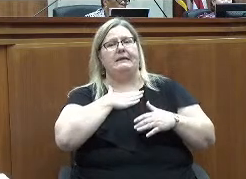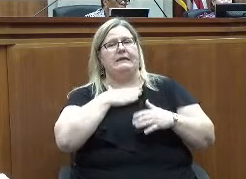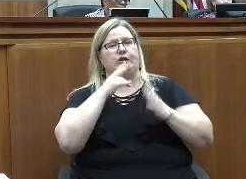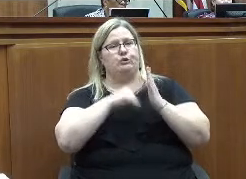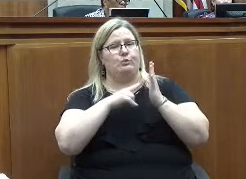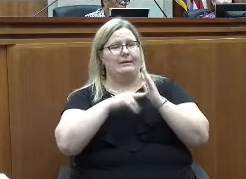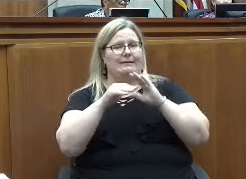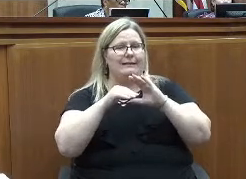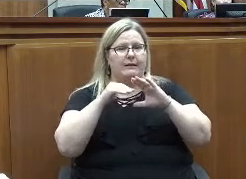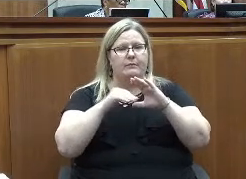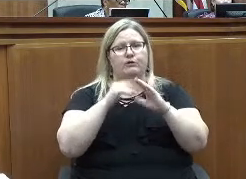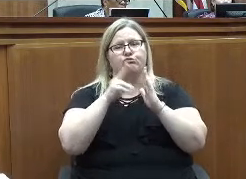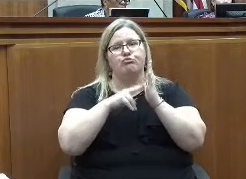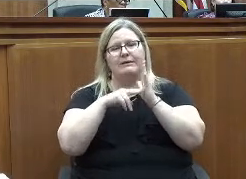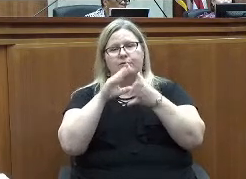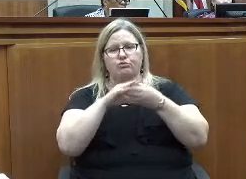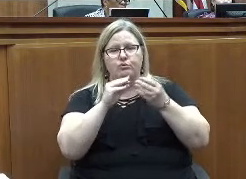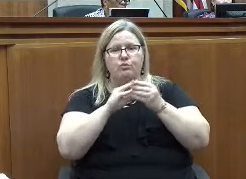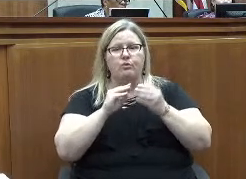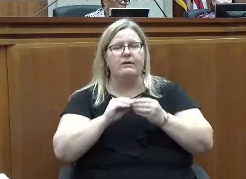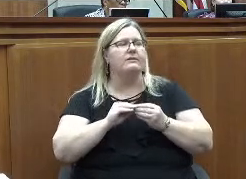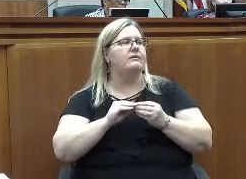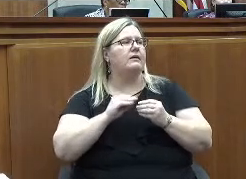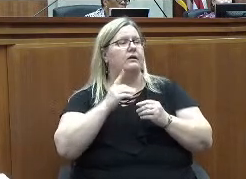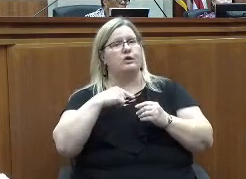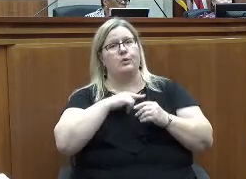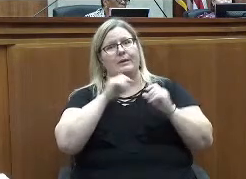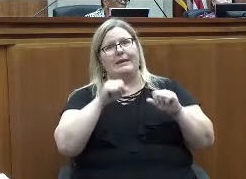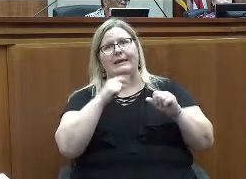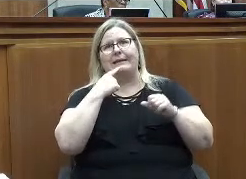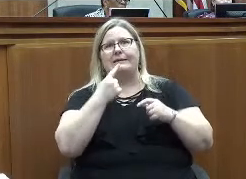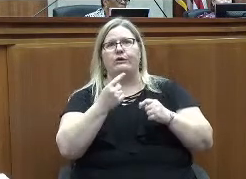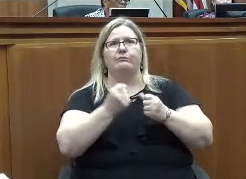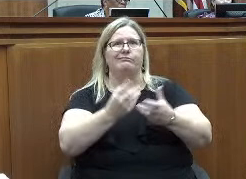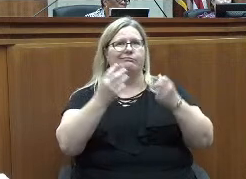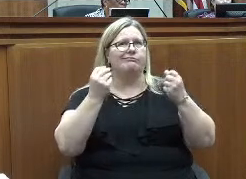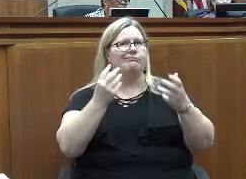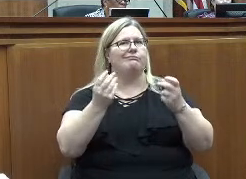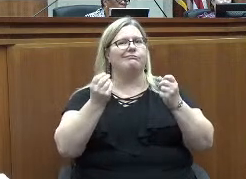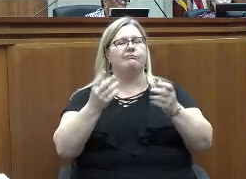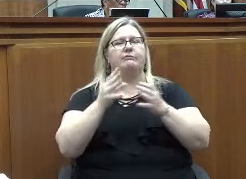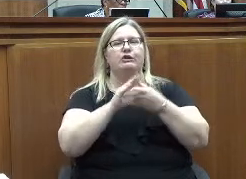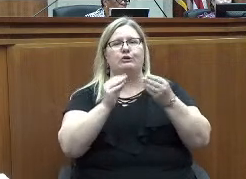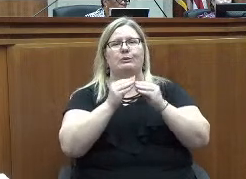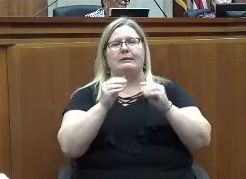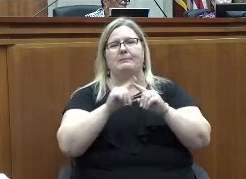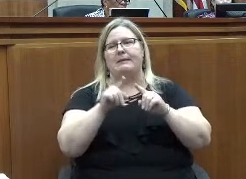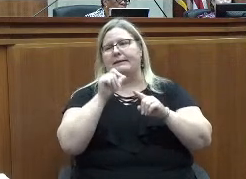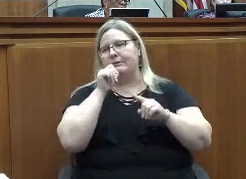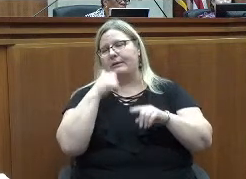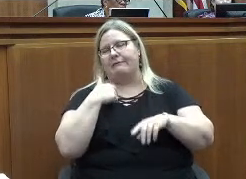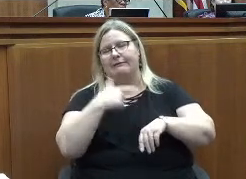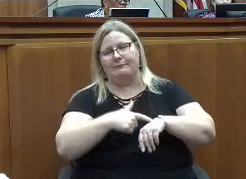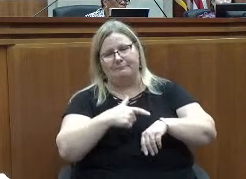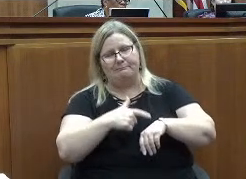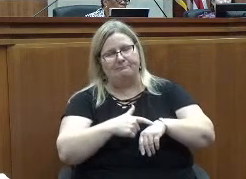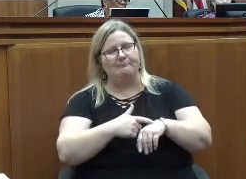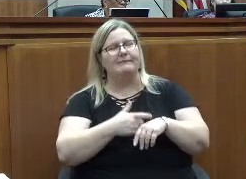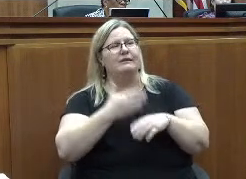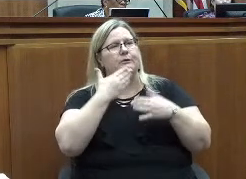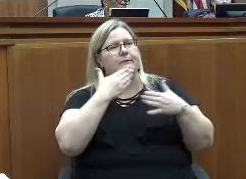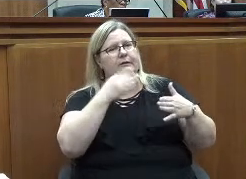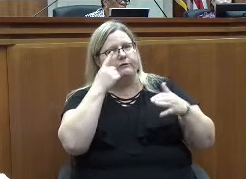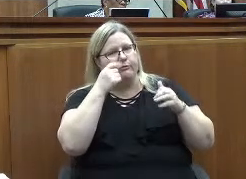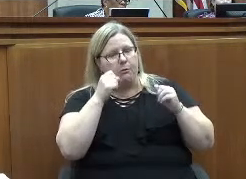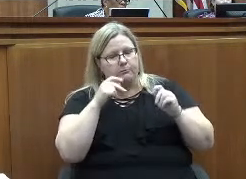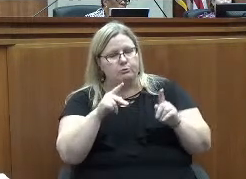those stories, and we could tell you stories galore today, but we don't have time to listen. But thank you for the